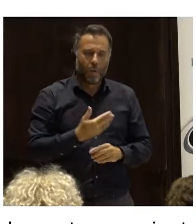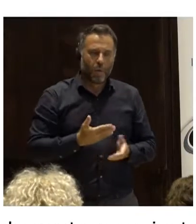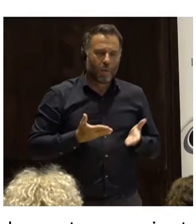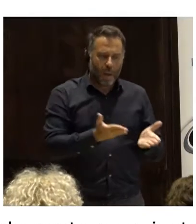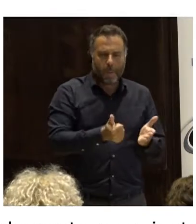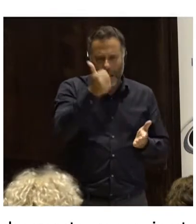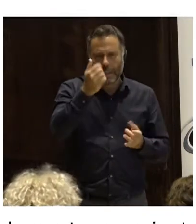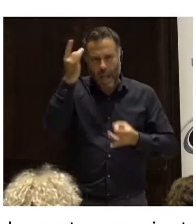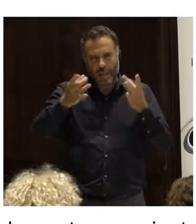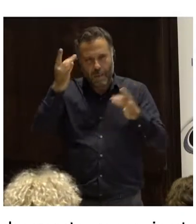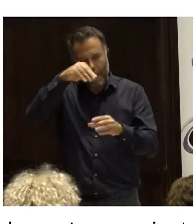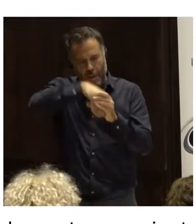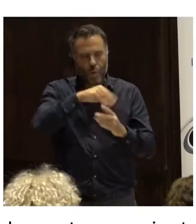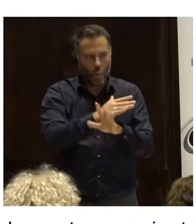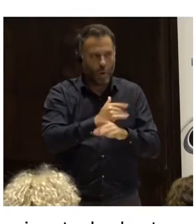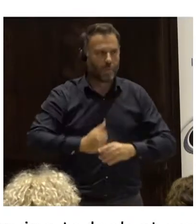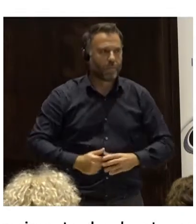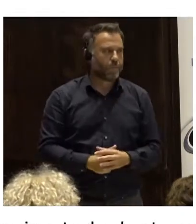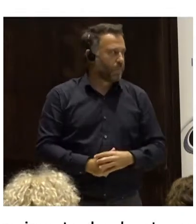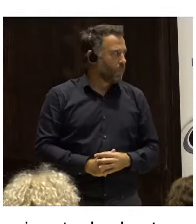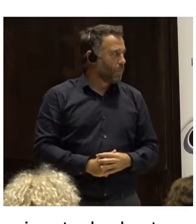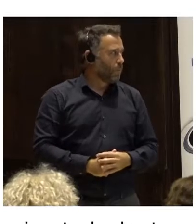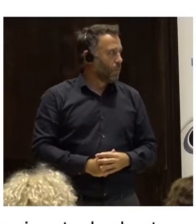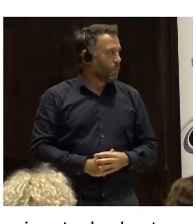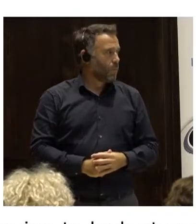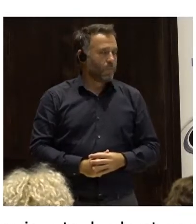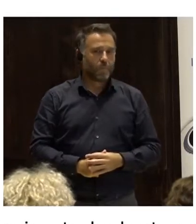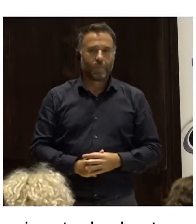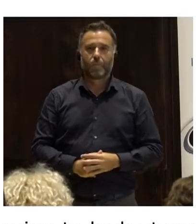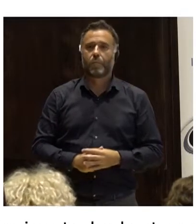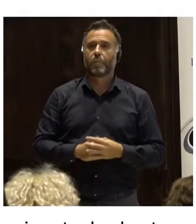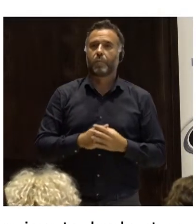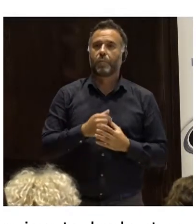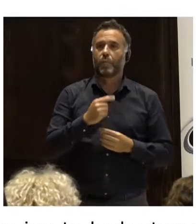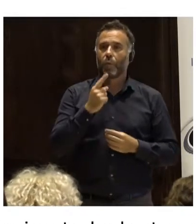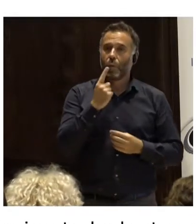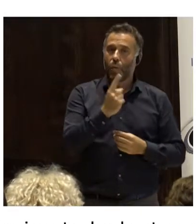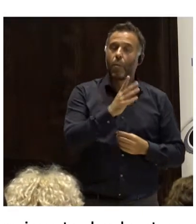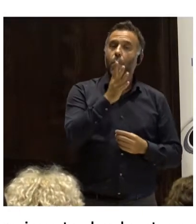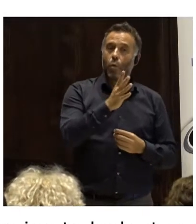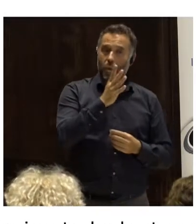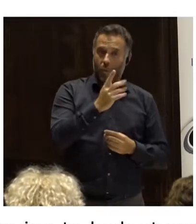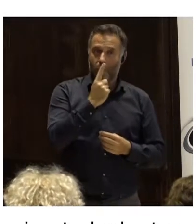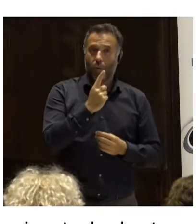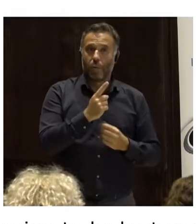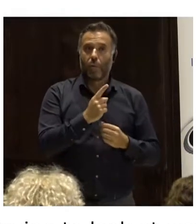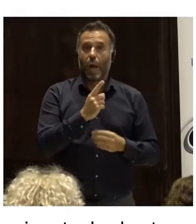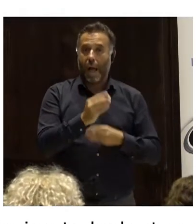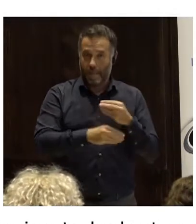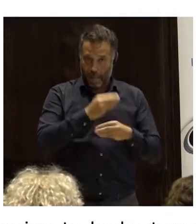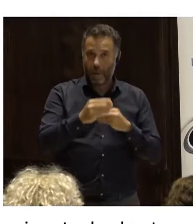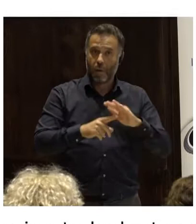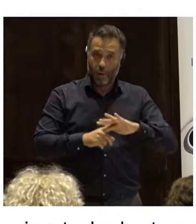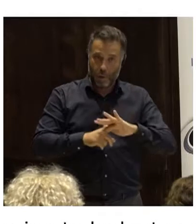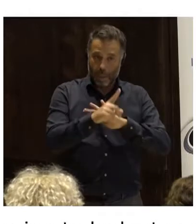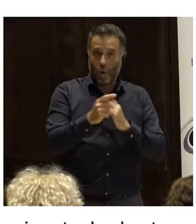Can I say something? One of the reasons why we have developed this vehicle with a ludic aspect